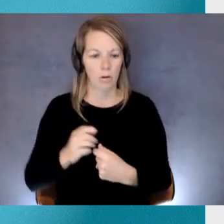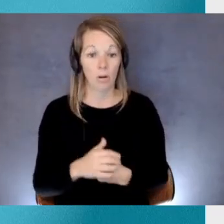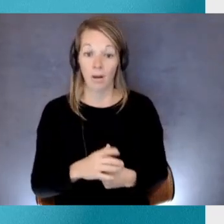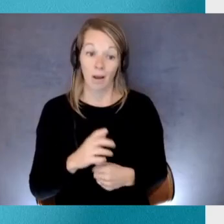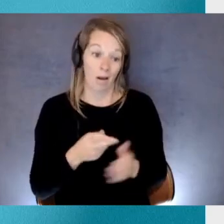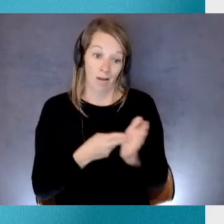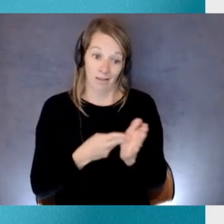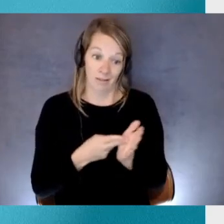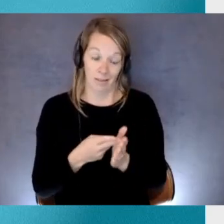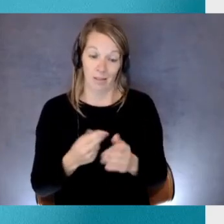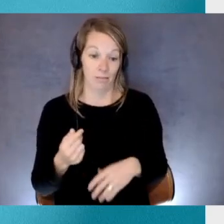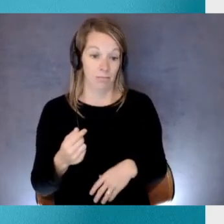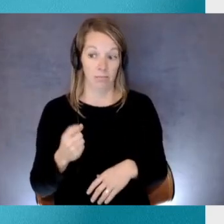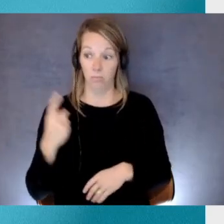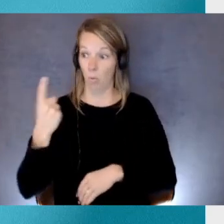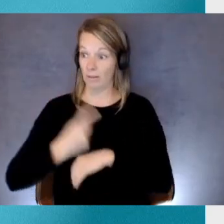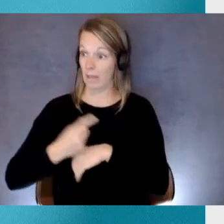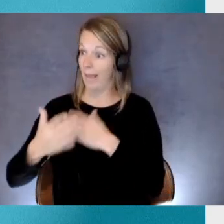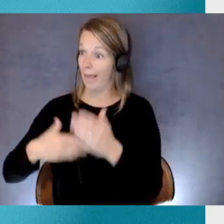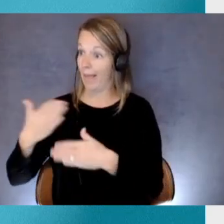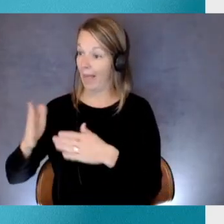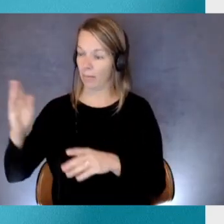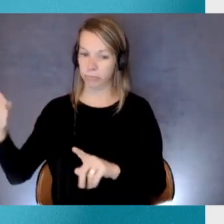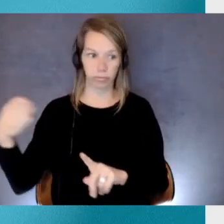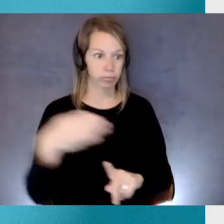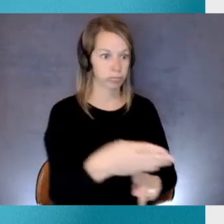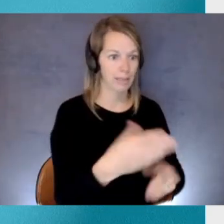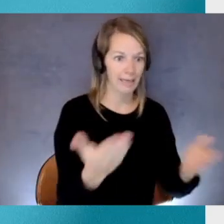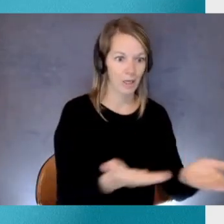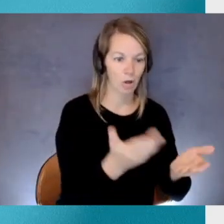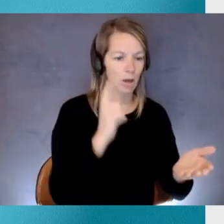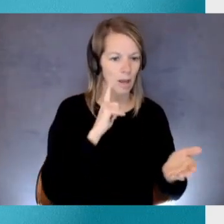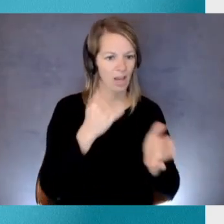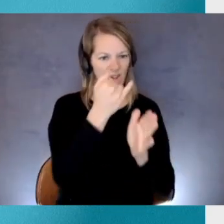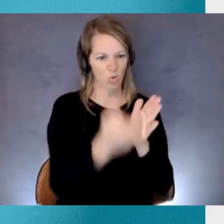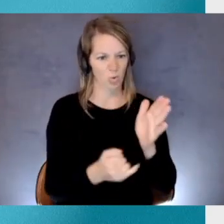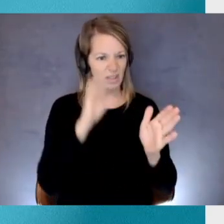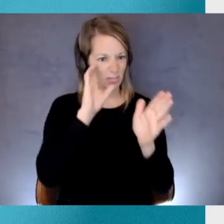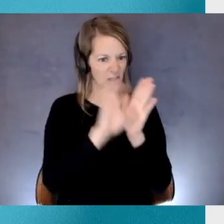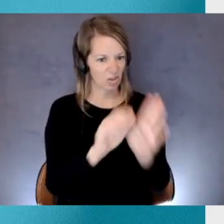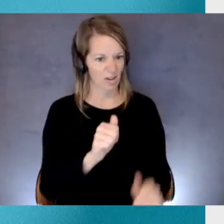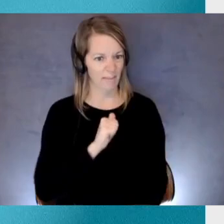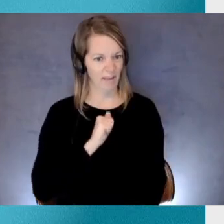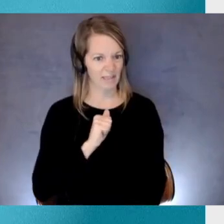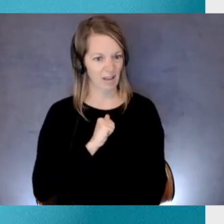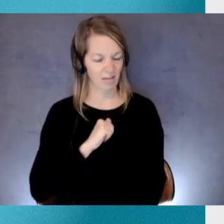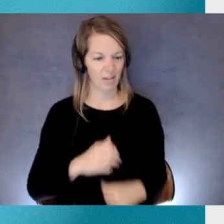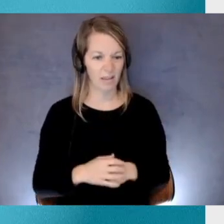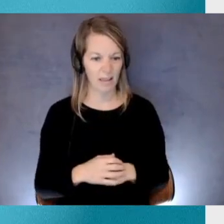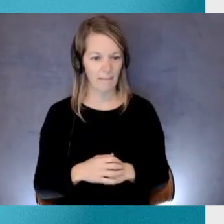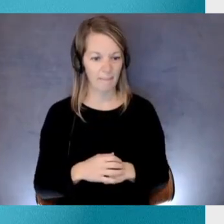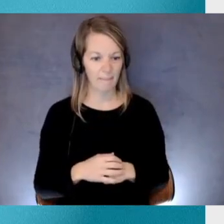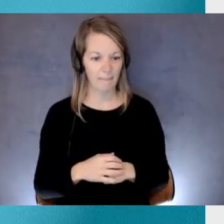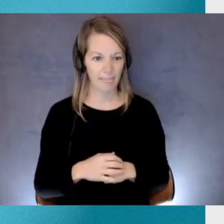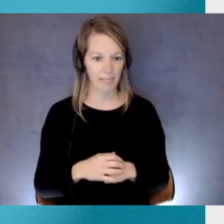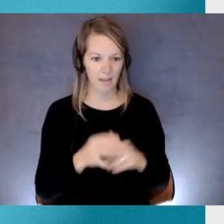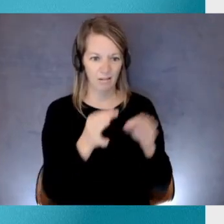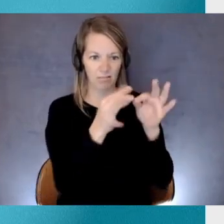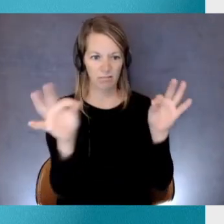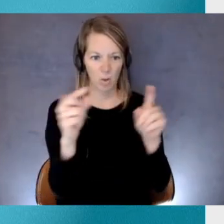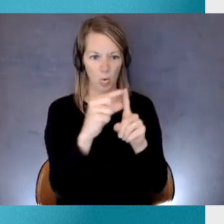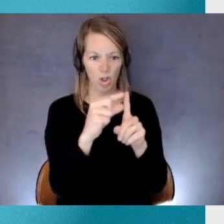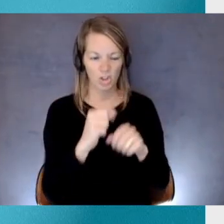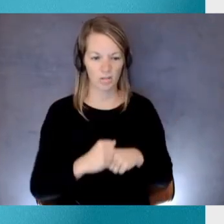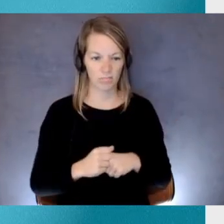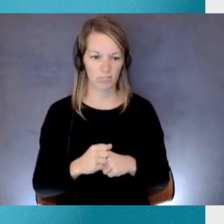doing this that one day to me being with you here today, that I just drew this picture of myself. And I wrote some words above it just